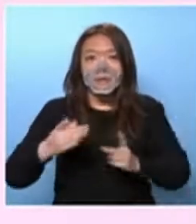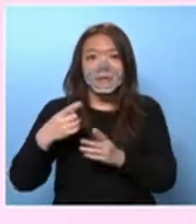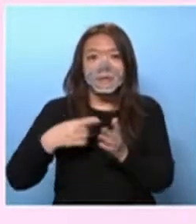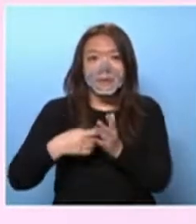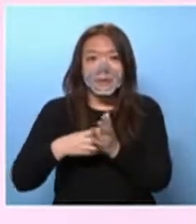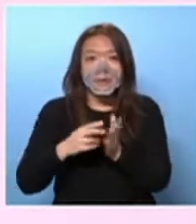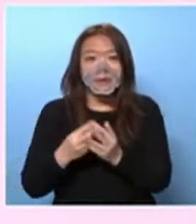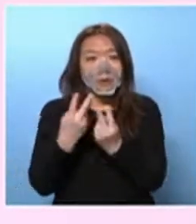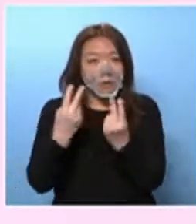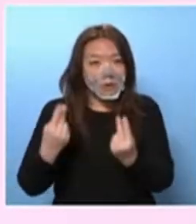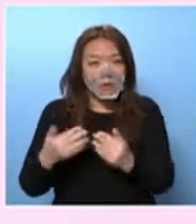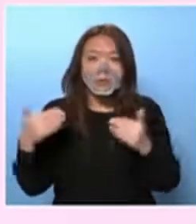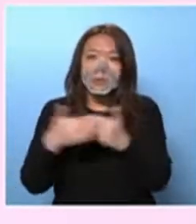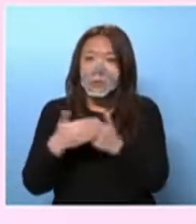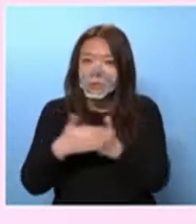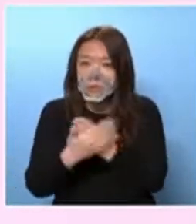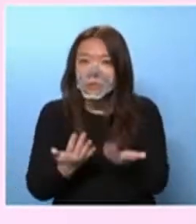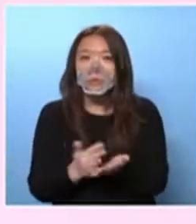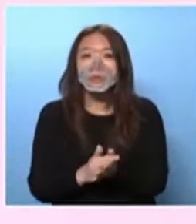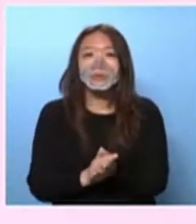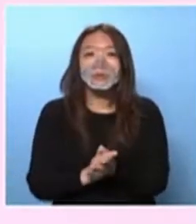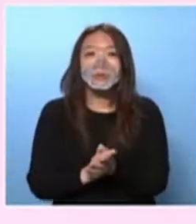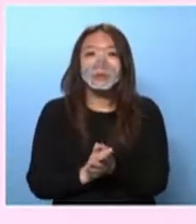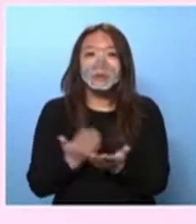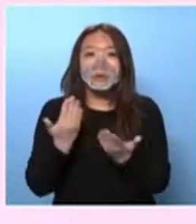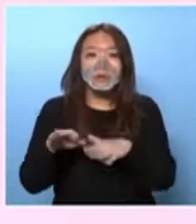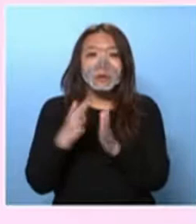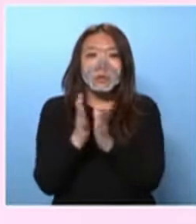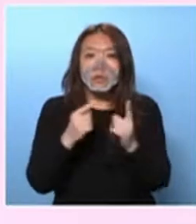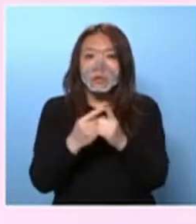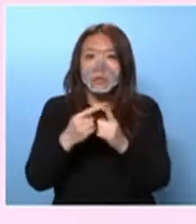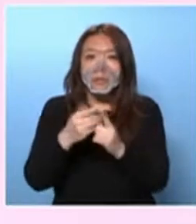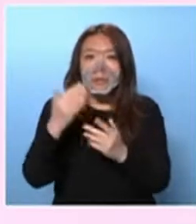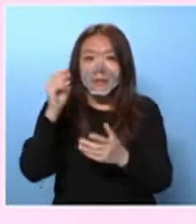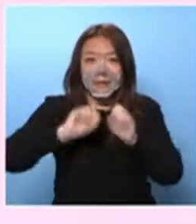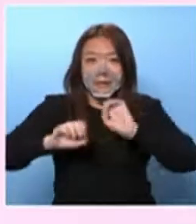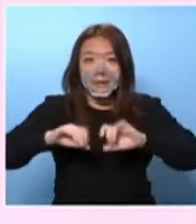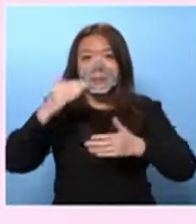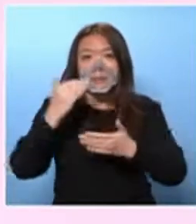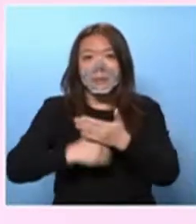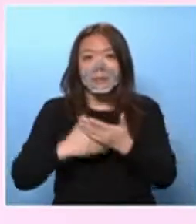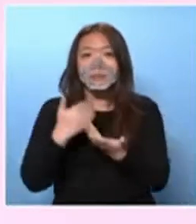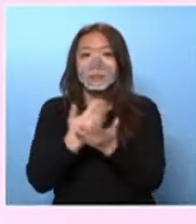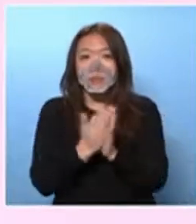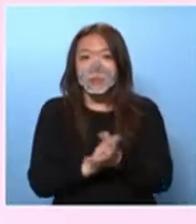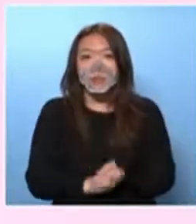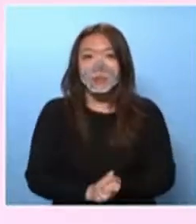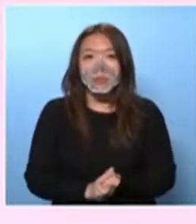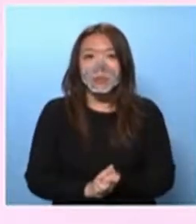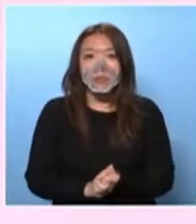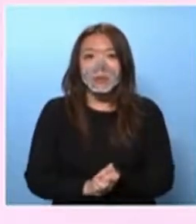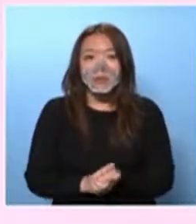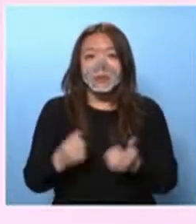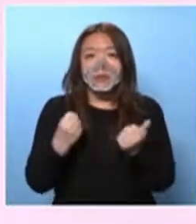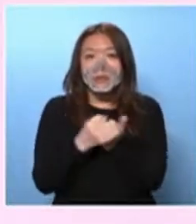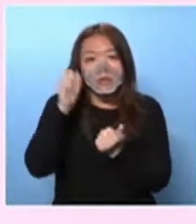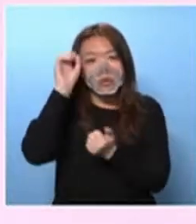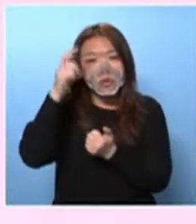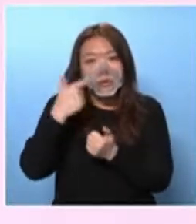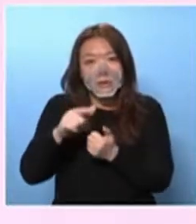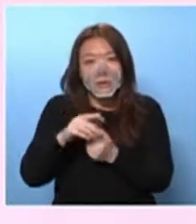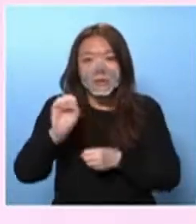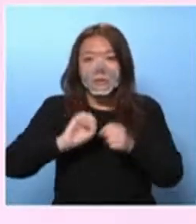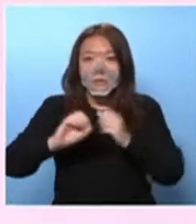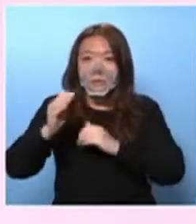as net zero electricity generation, energy saving and green buildings, green transport and waste reduction, which will in turn